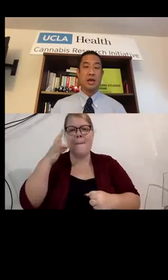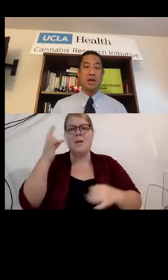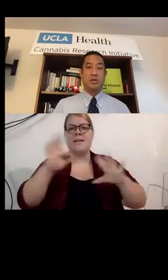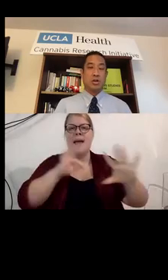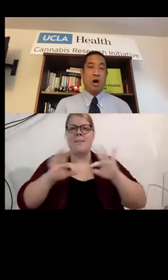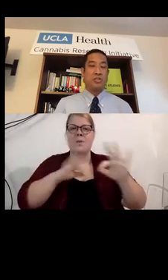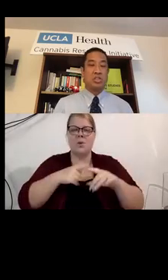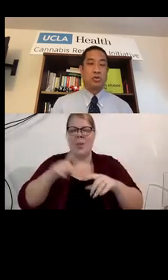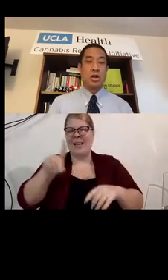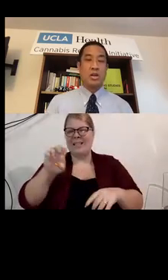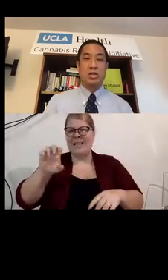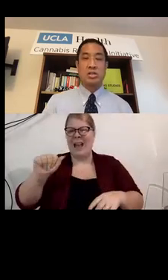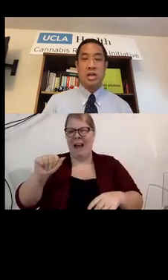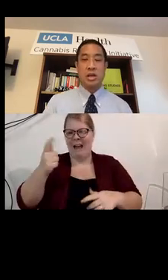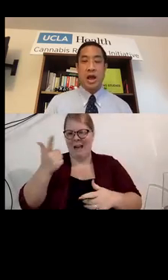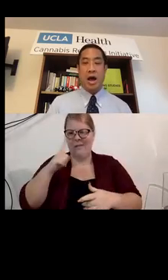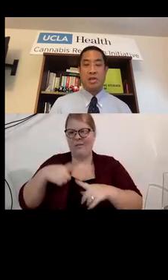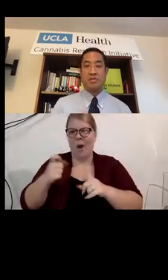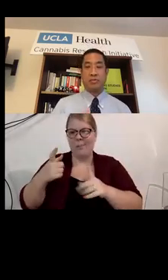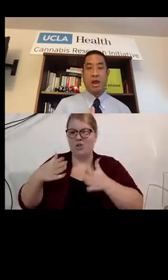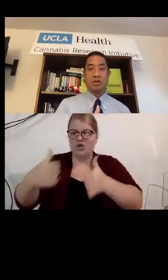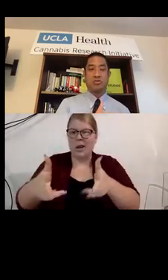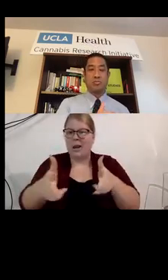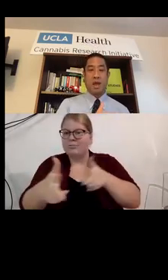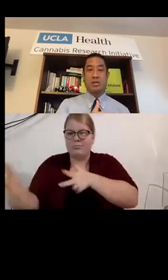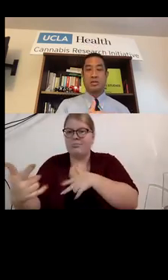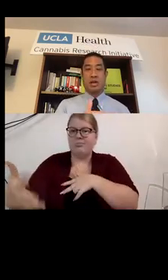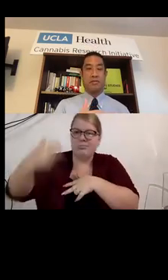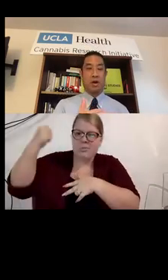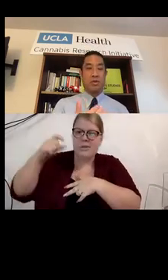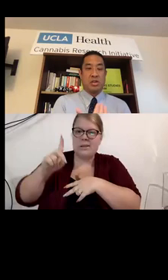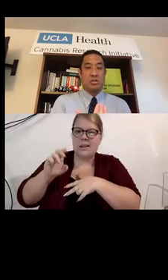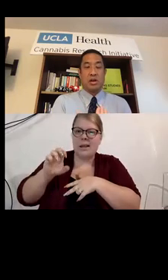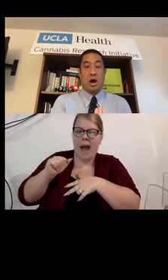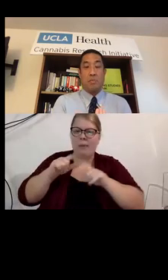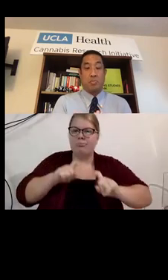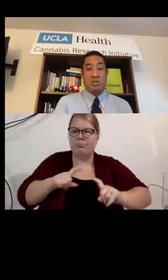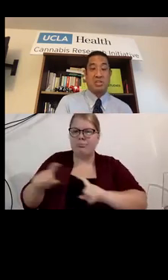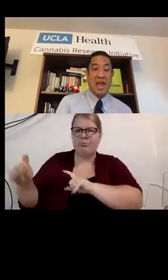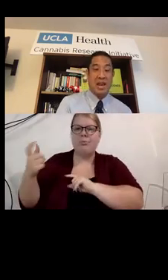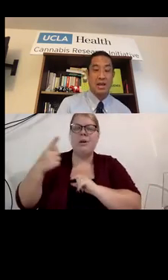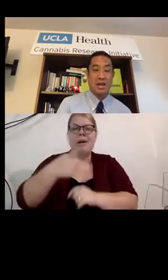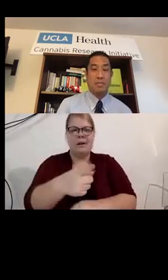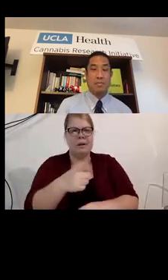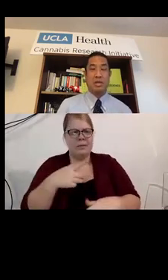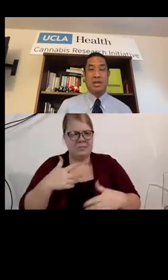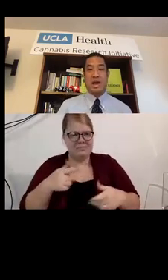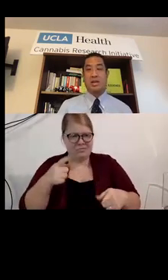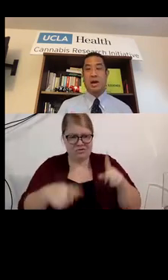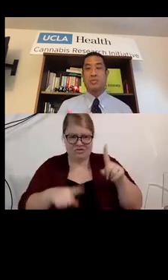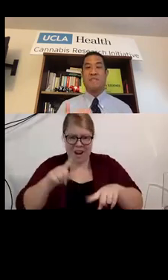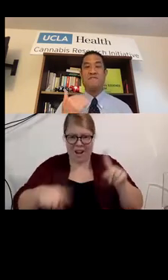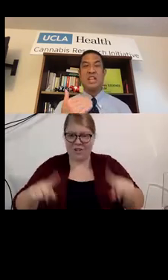DEA just off the street. And you can see how they've ranged tremendously from essentially a couple percent in the mid to late 90s